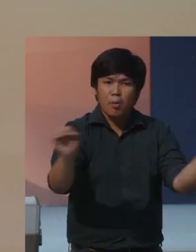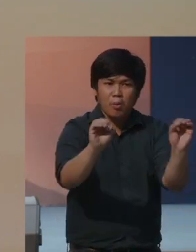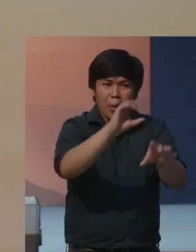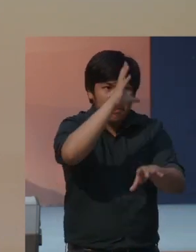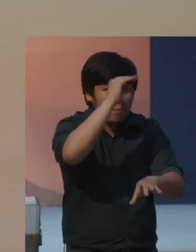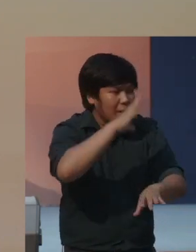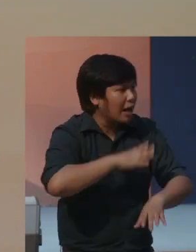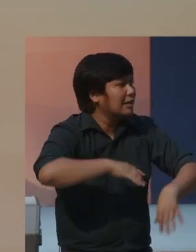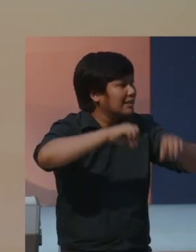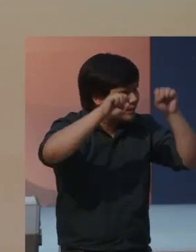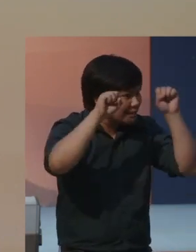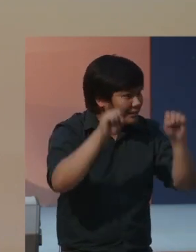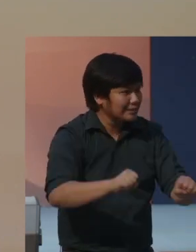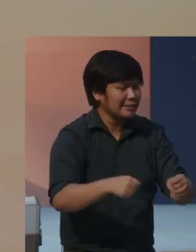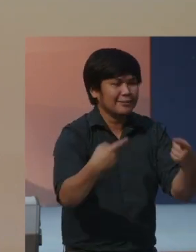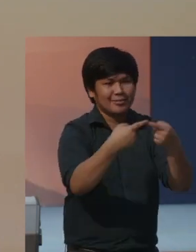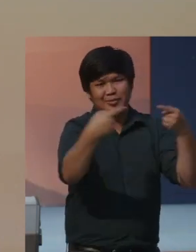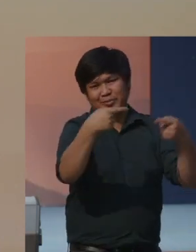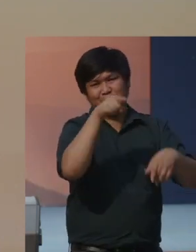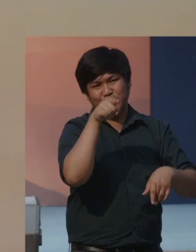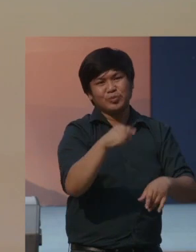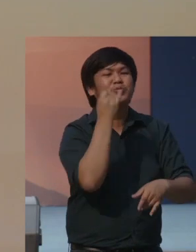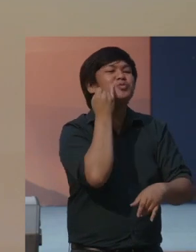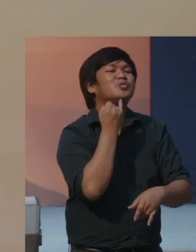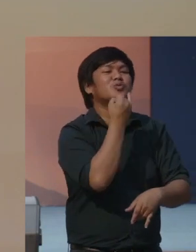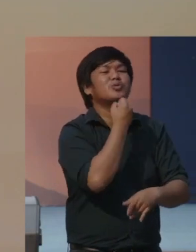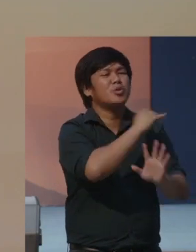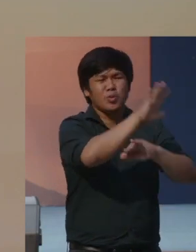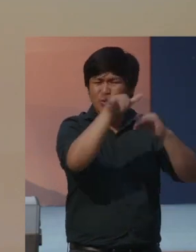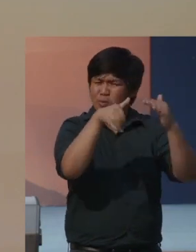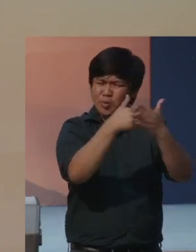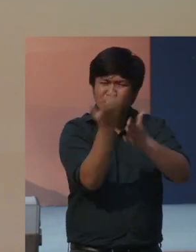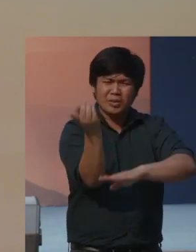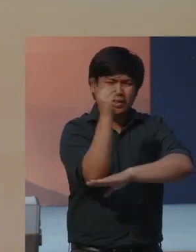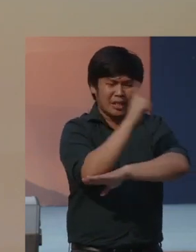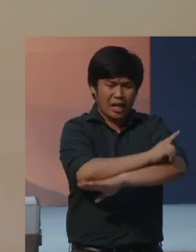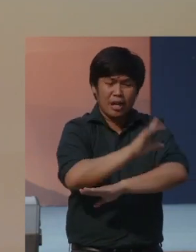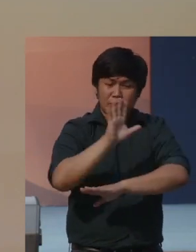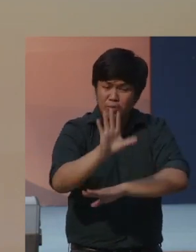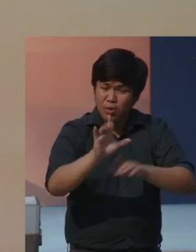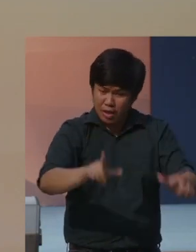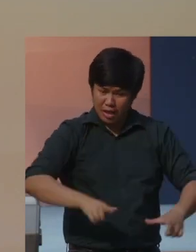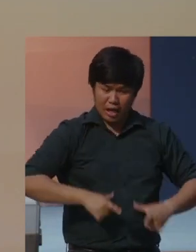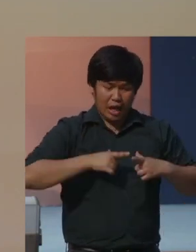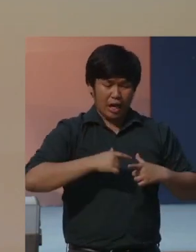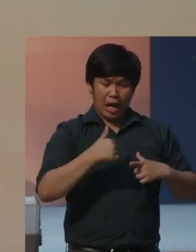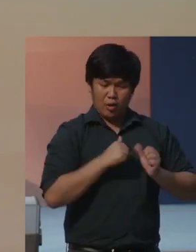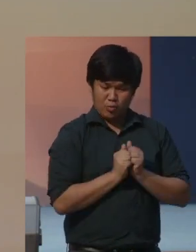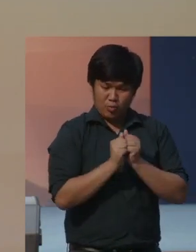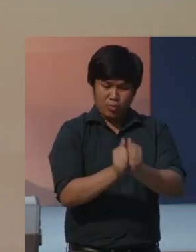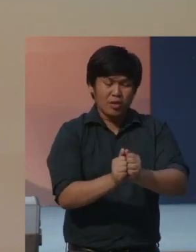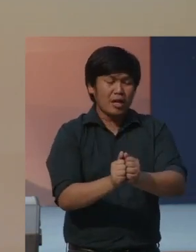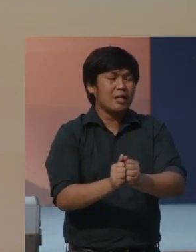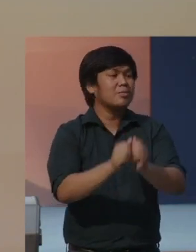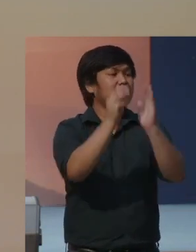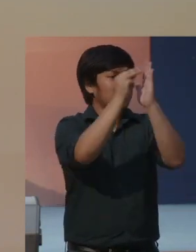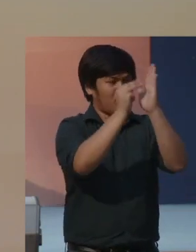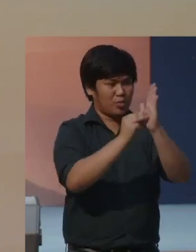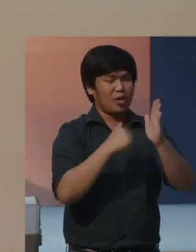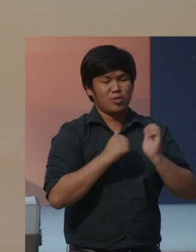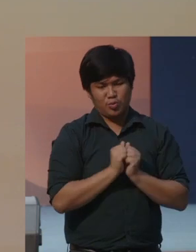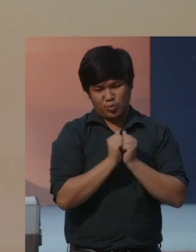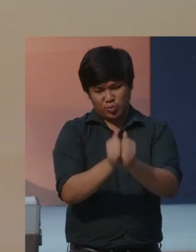shall be able to stand before you all the days of your life. Just as I was with Moses, so I will be with